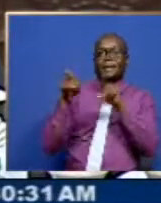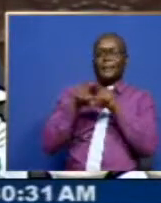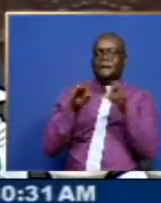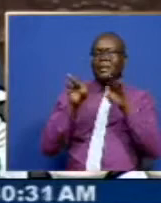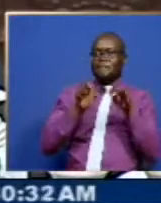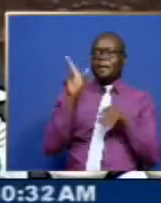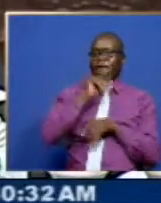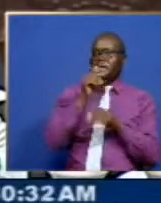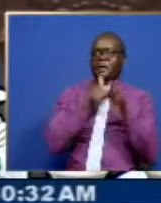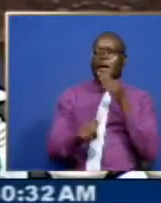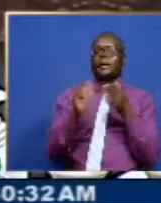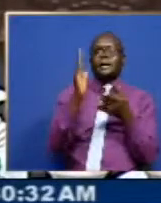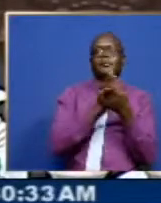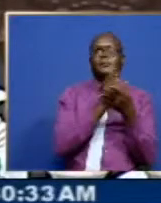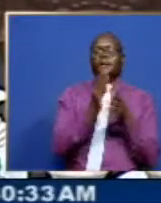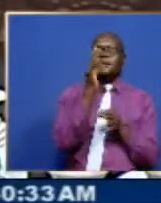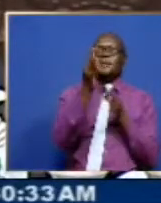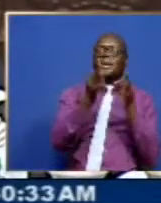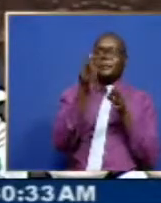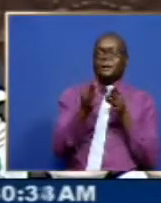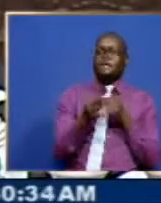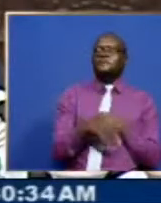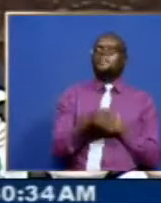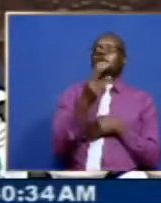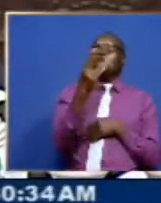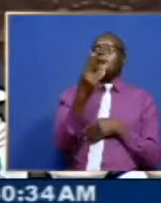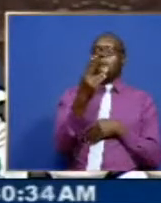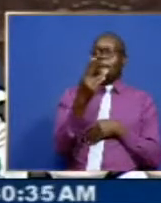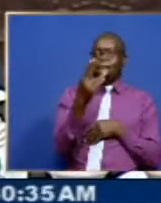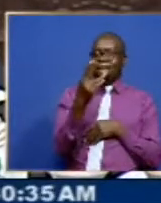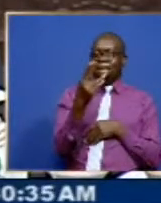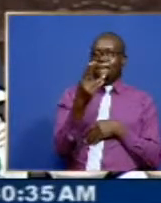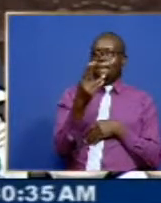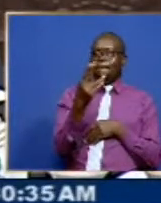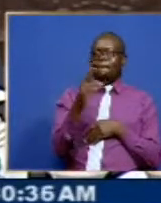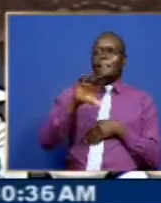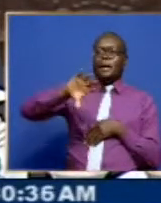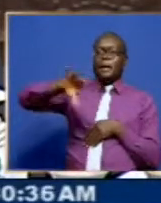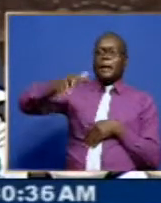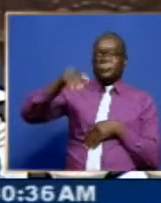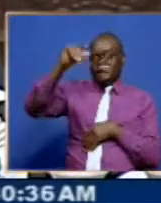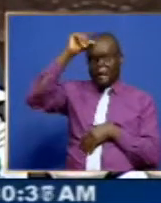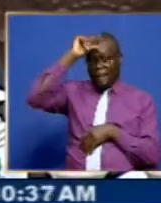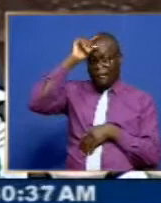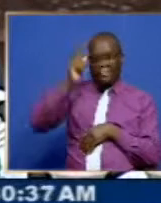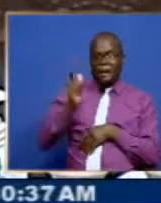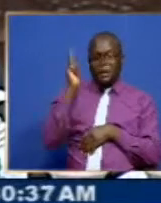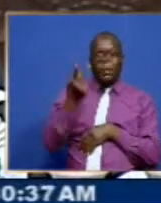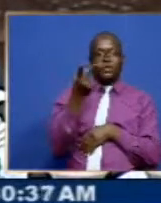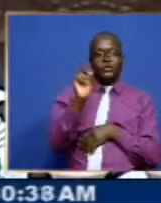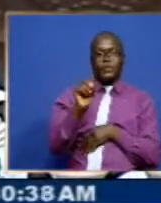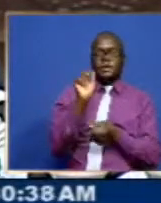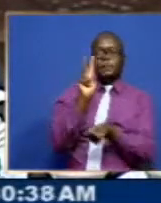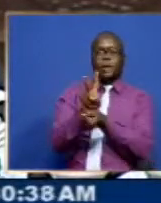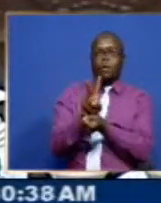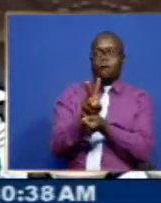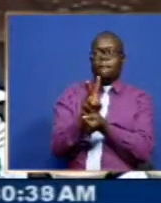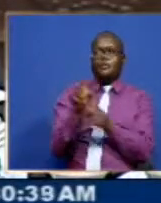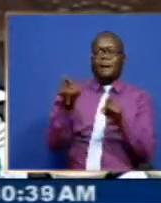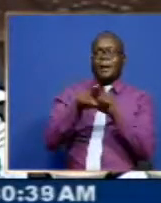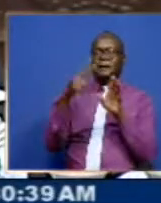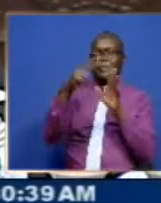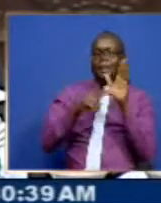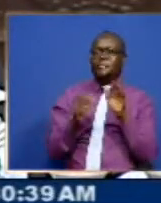under Section 33, subsection 4 of the County Government Act 2012, as read